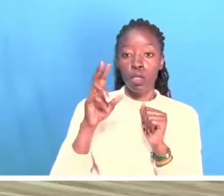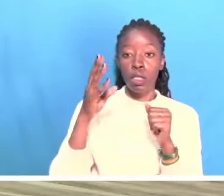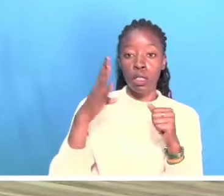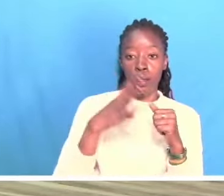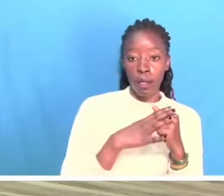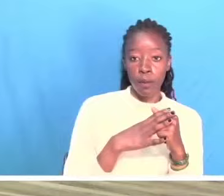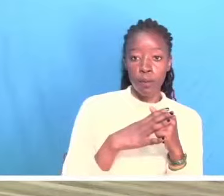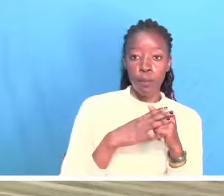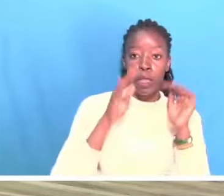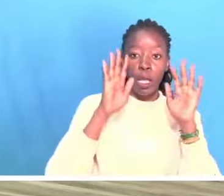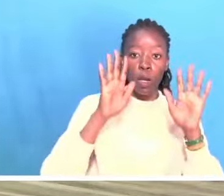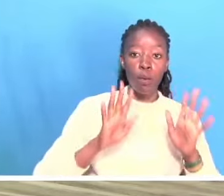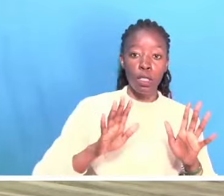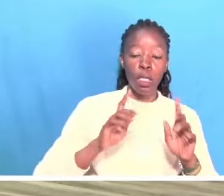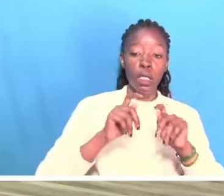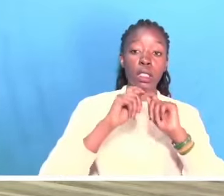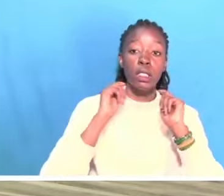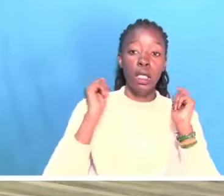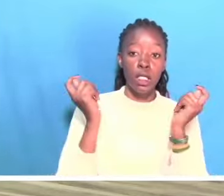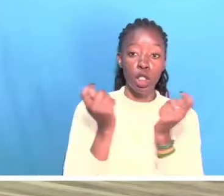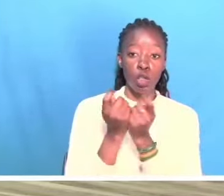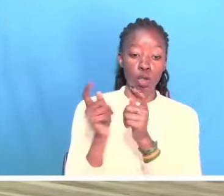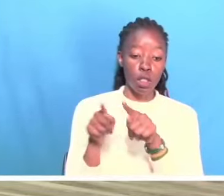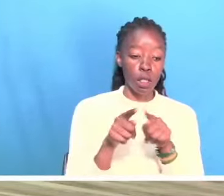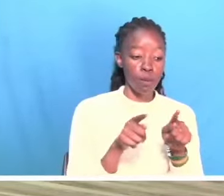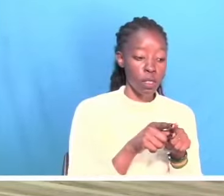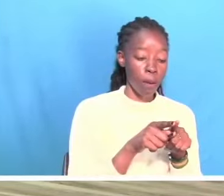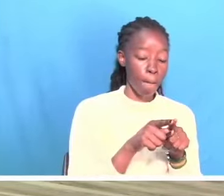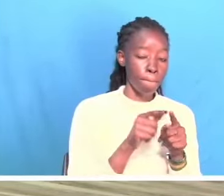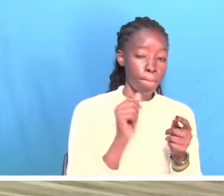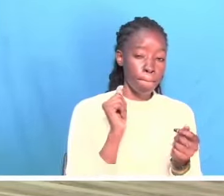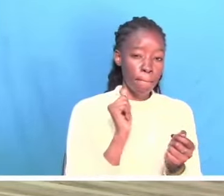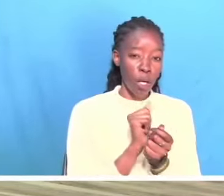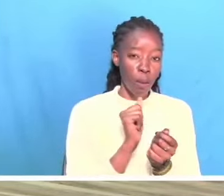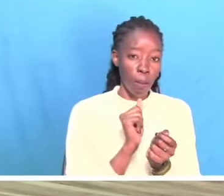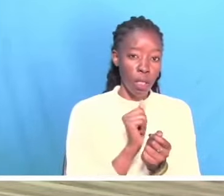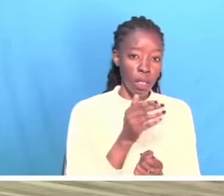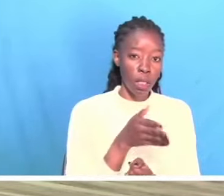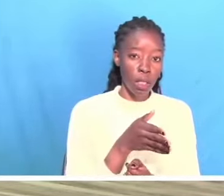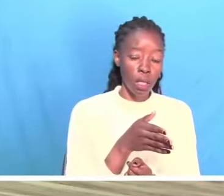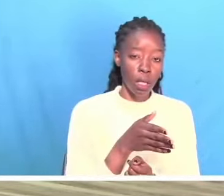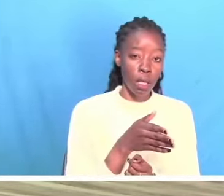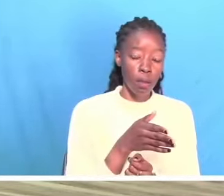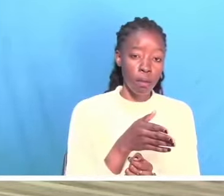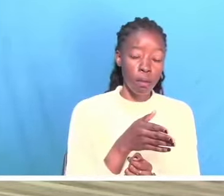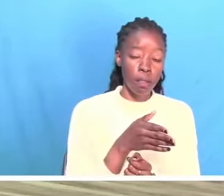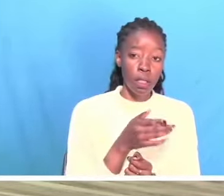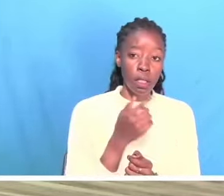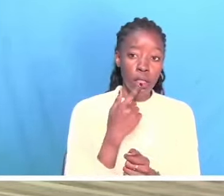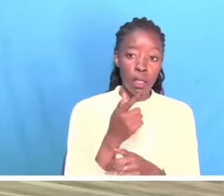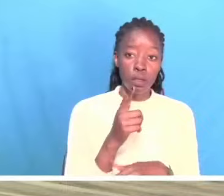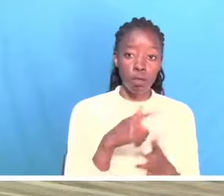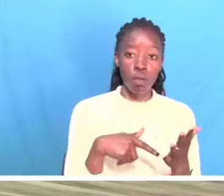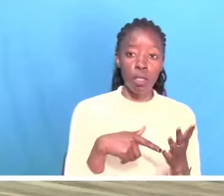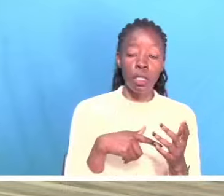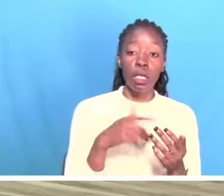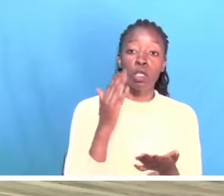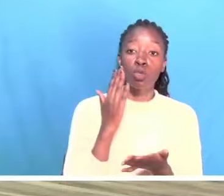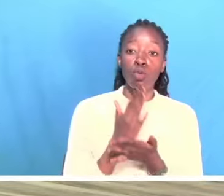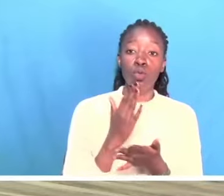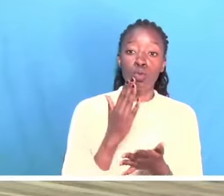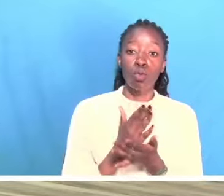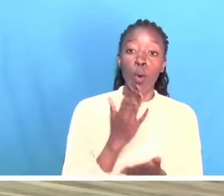important and traditional as it was, Paul here argues that the true sign, the true measure